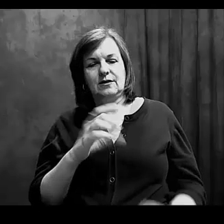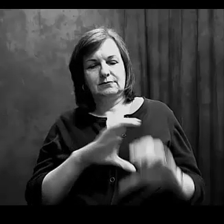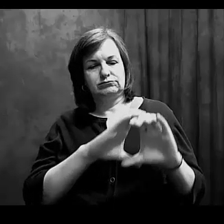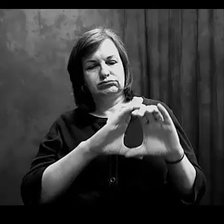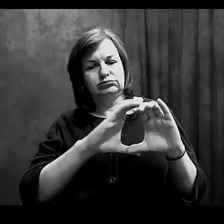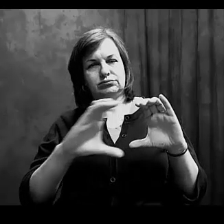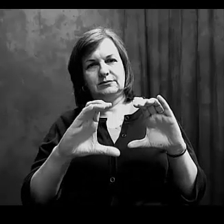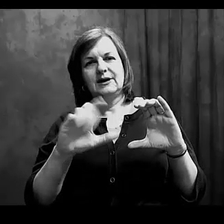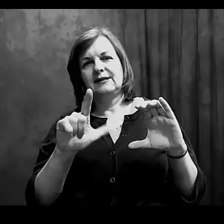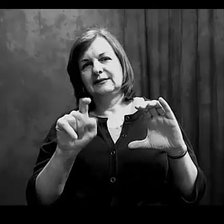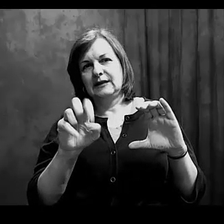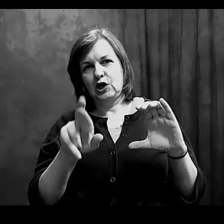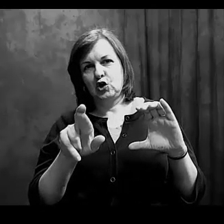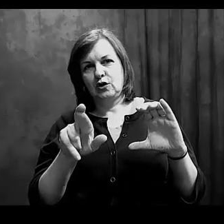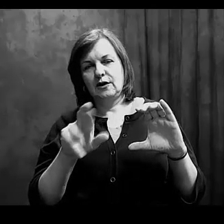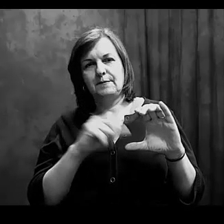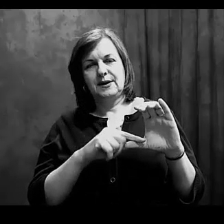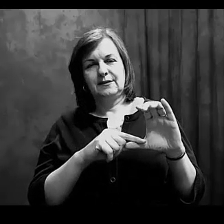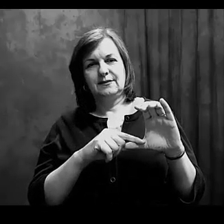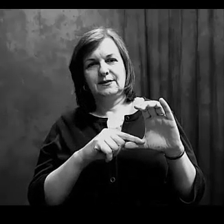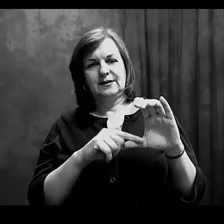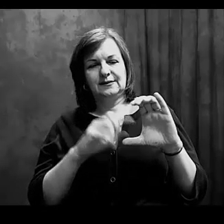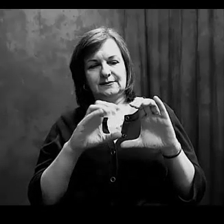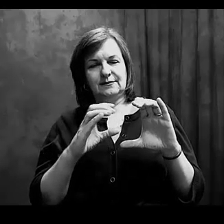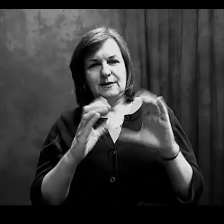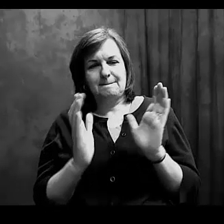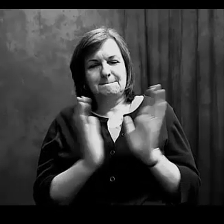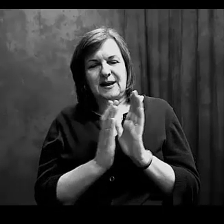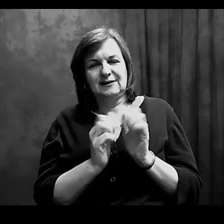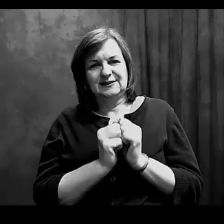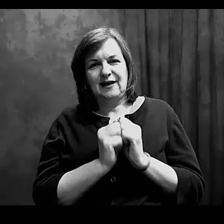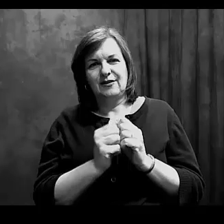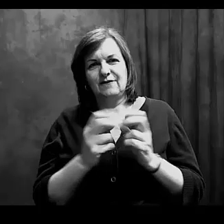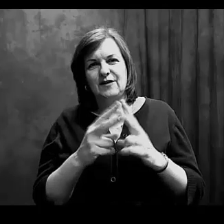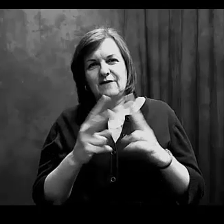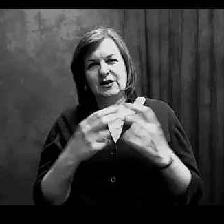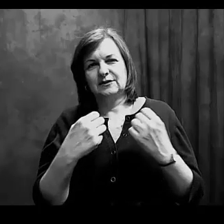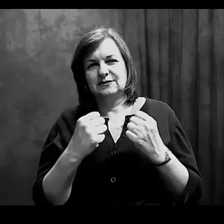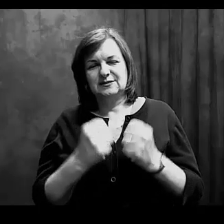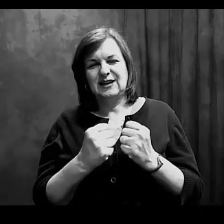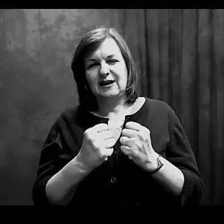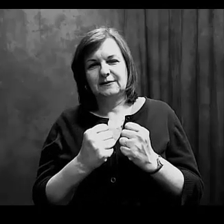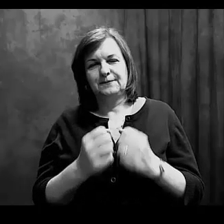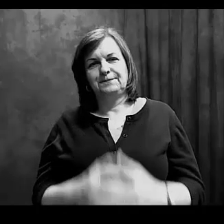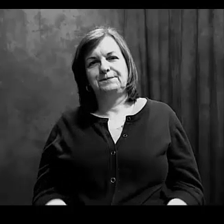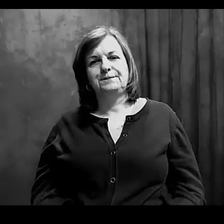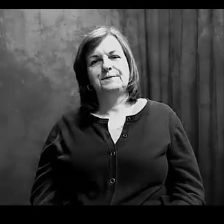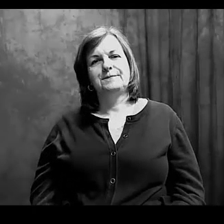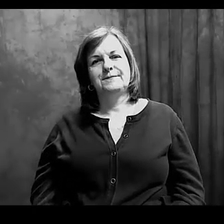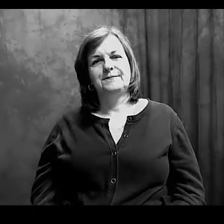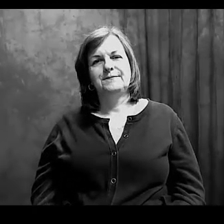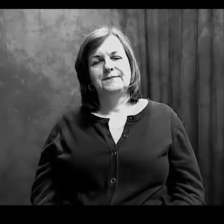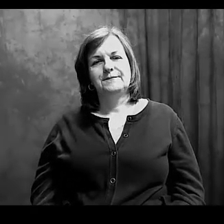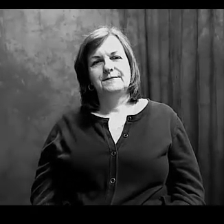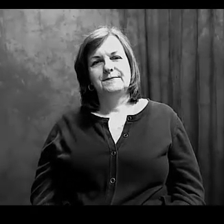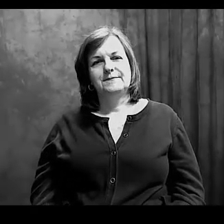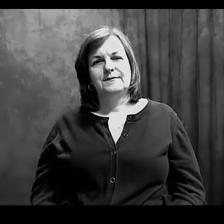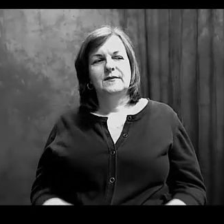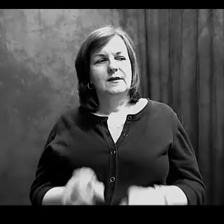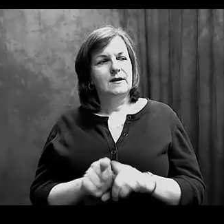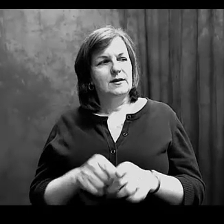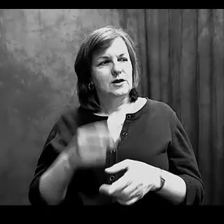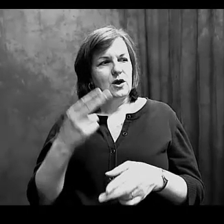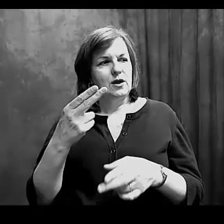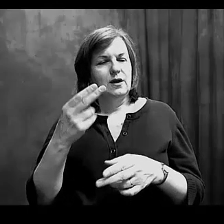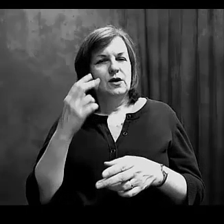single layers of cells. They just stack together and pack together very, very tightly. All right?